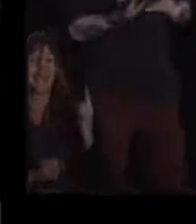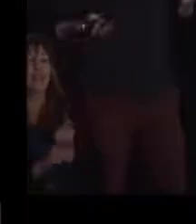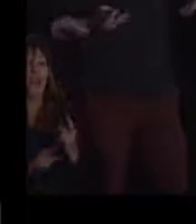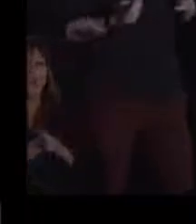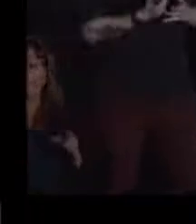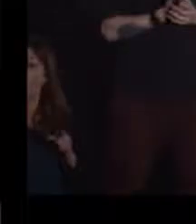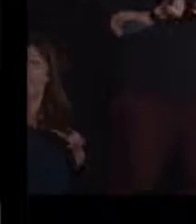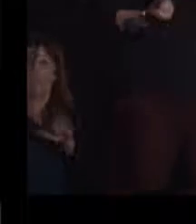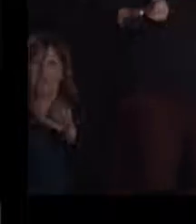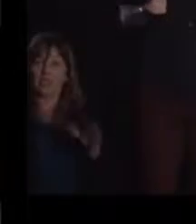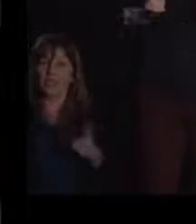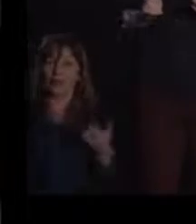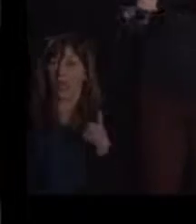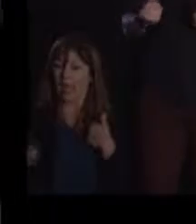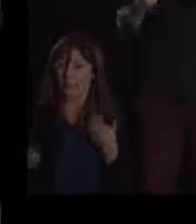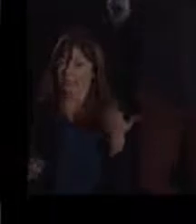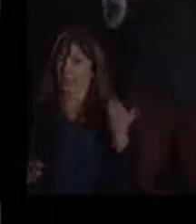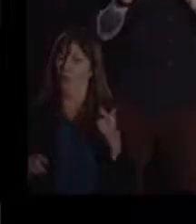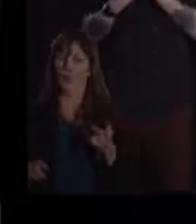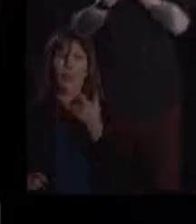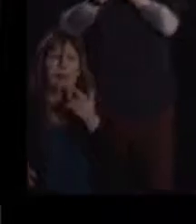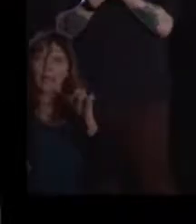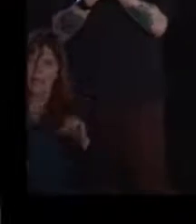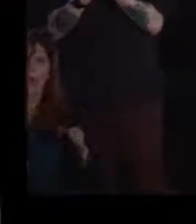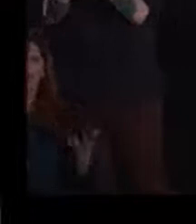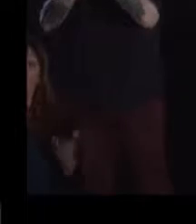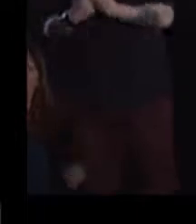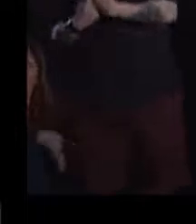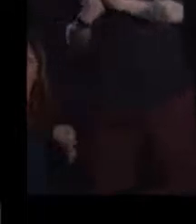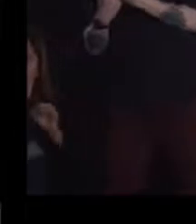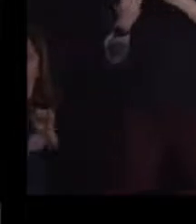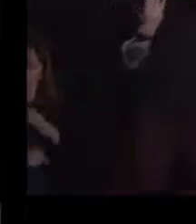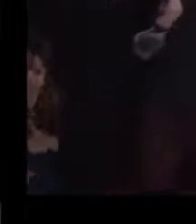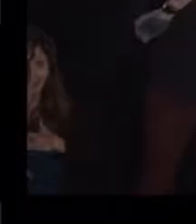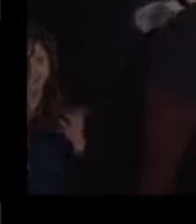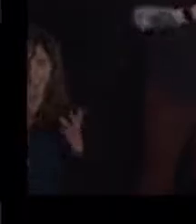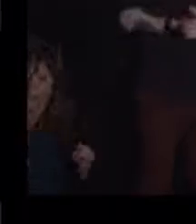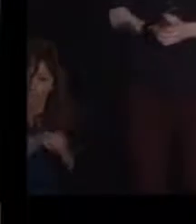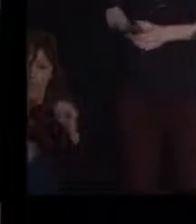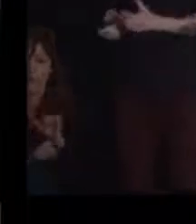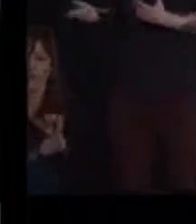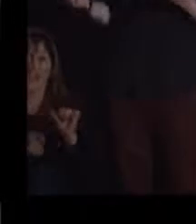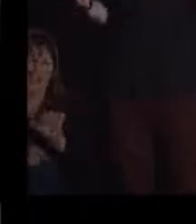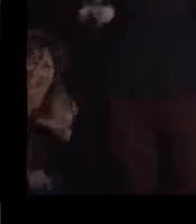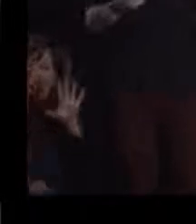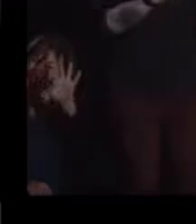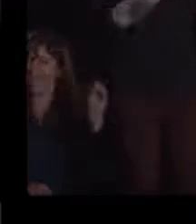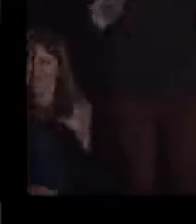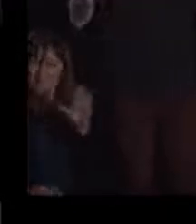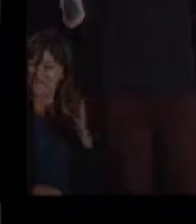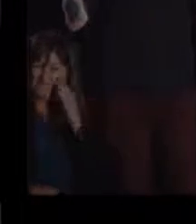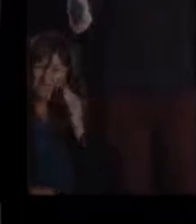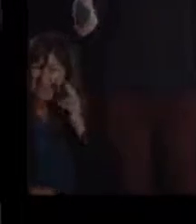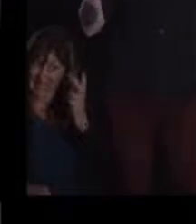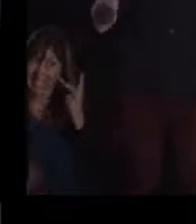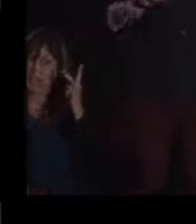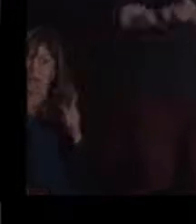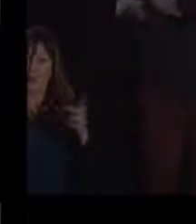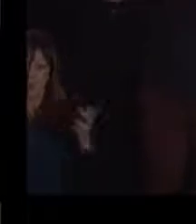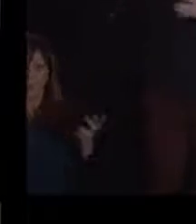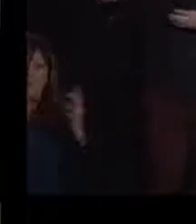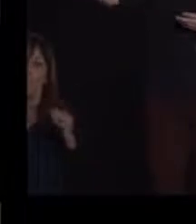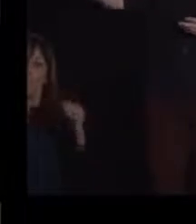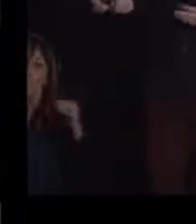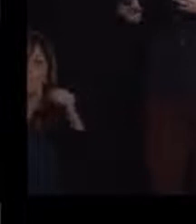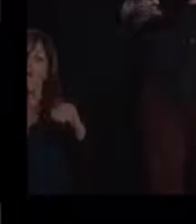but that they hadn't had that before. They hadn't. It's like, I'm saying, can you give me more work? Can I have some more work, please? And it was lovely. And in the end, I just